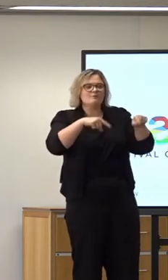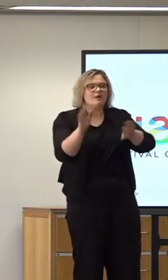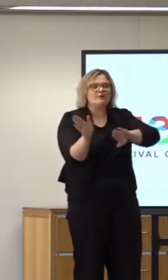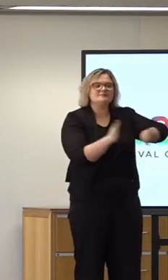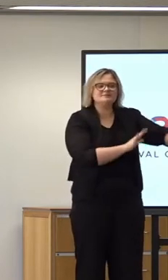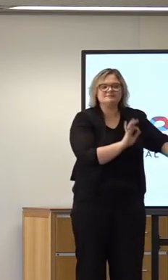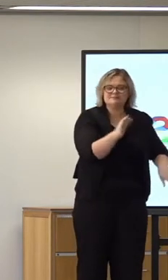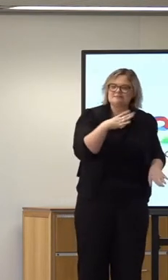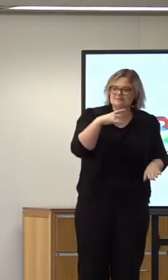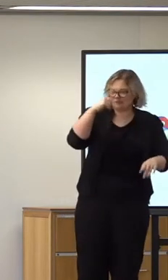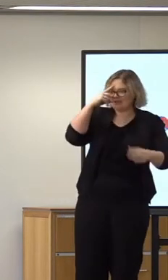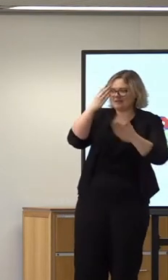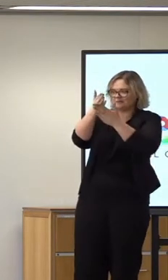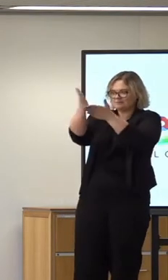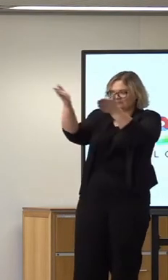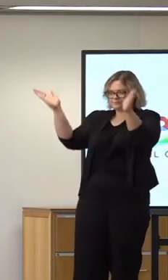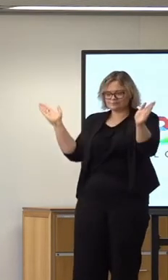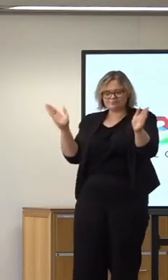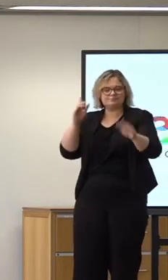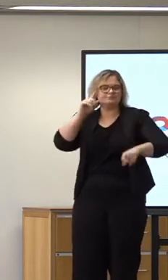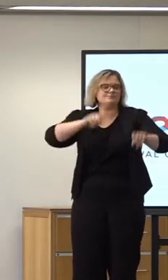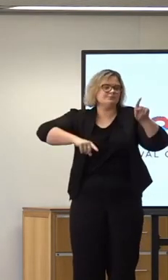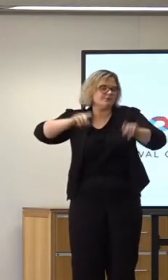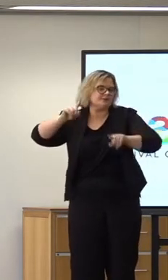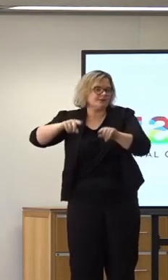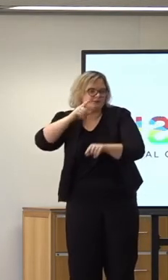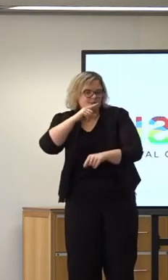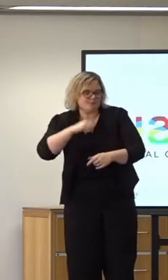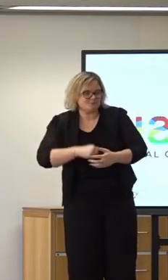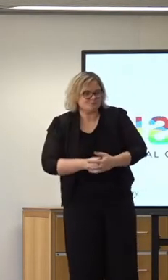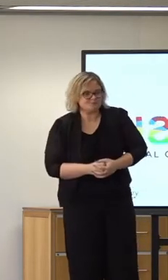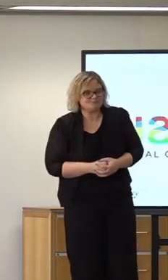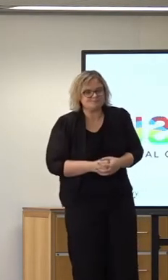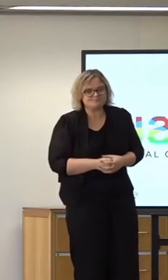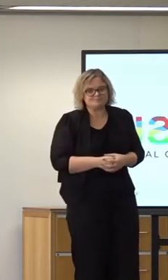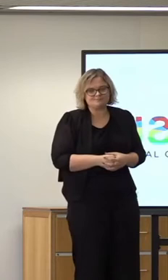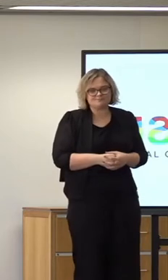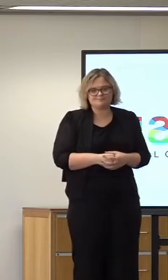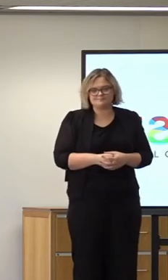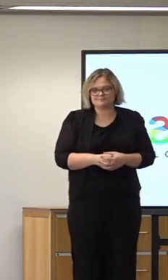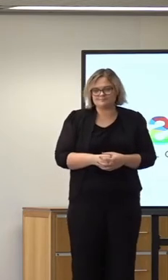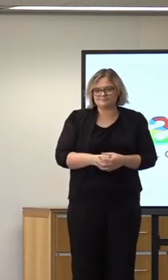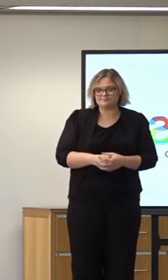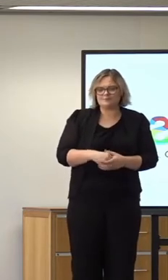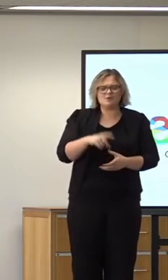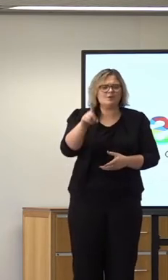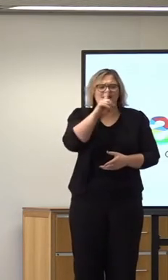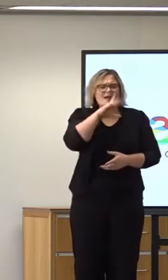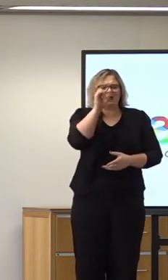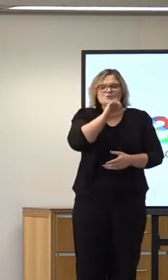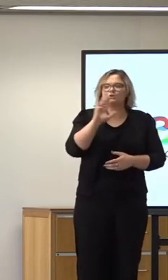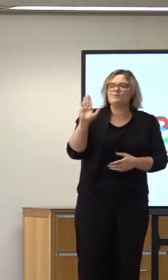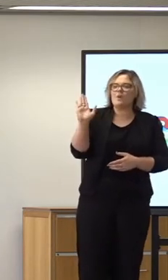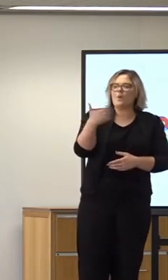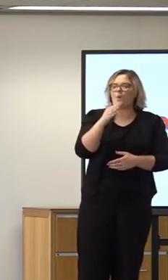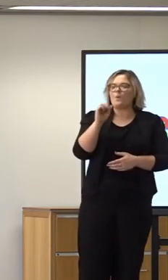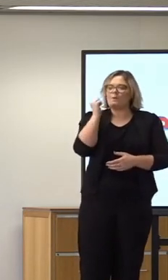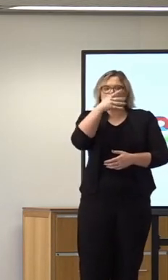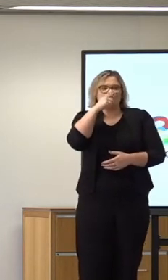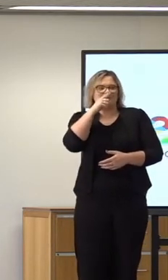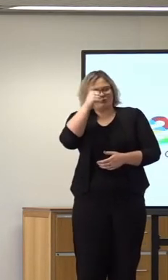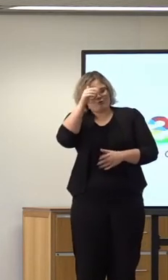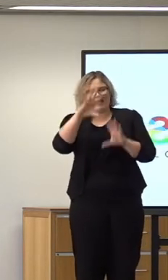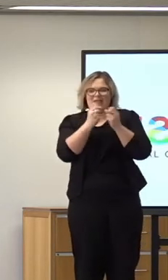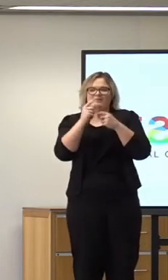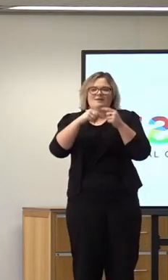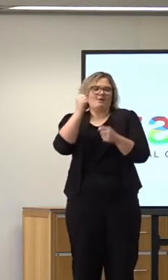in the room or we had a First Nations person in the room. I'm sure Rowan wouldn't sort of dare speak on behalf of all First Nations culture as well. Yeah, we have like